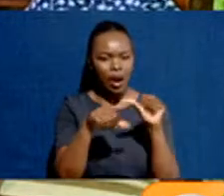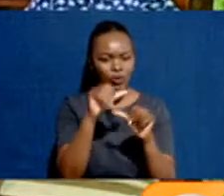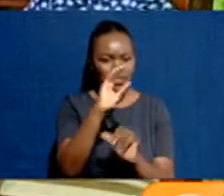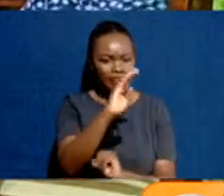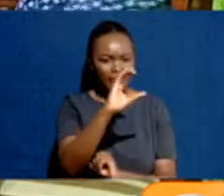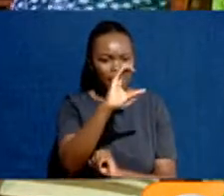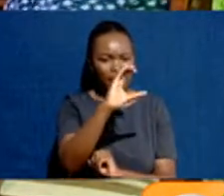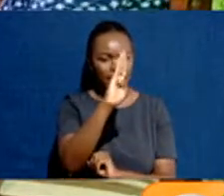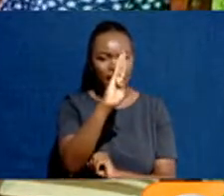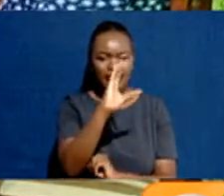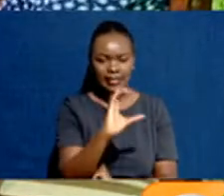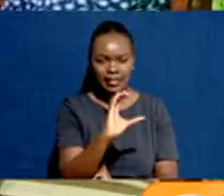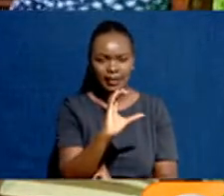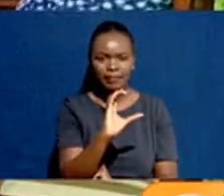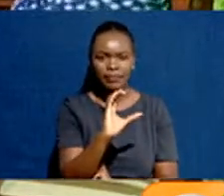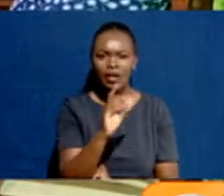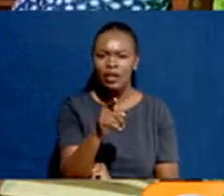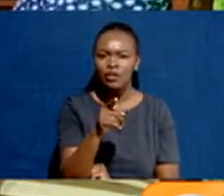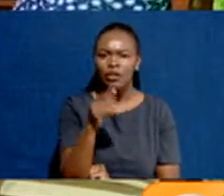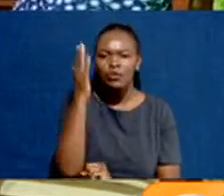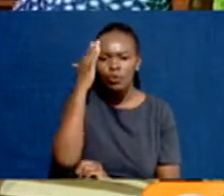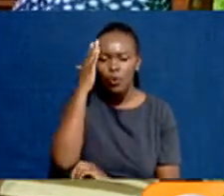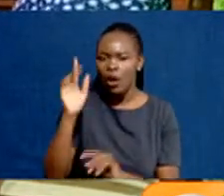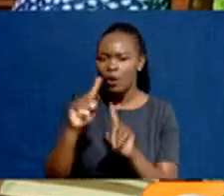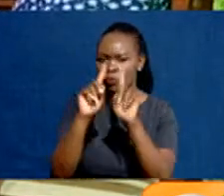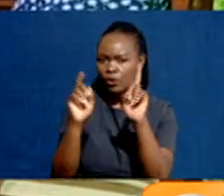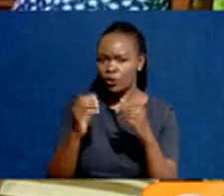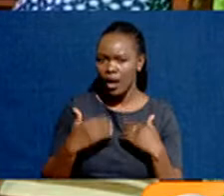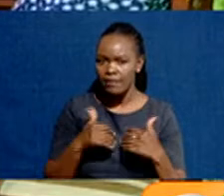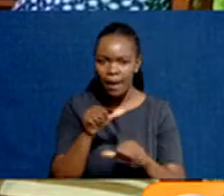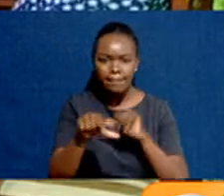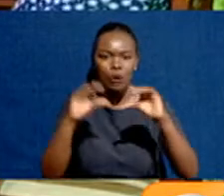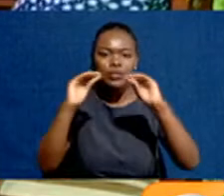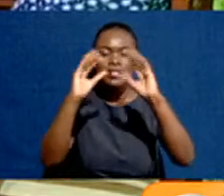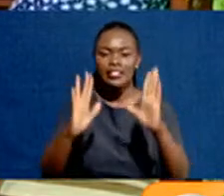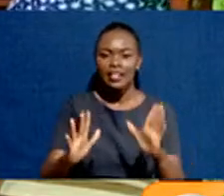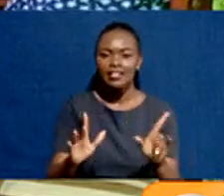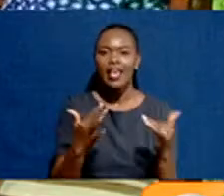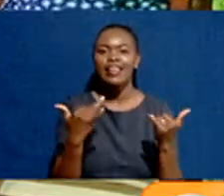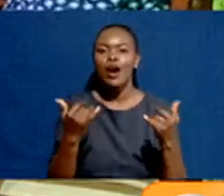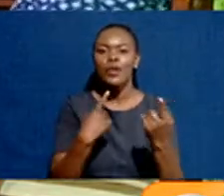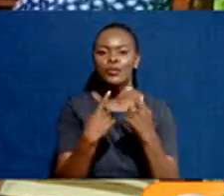there's the pivotal question of teachers, and we are talking about